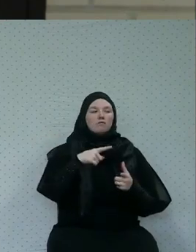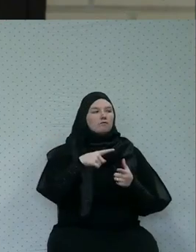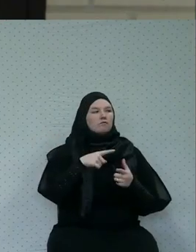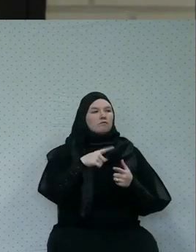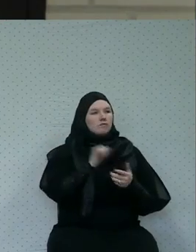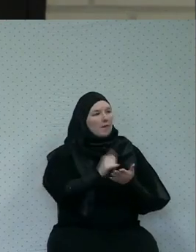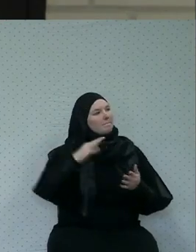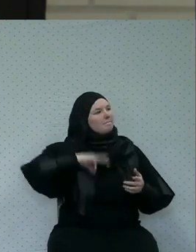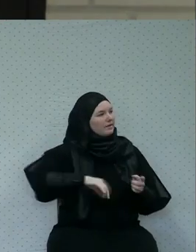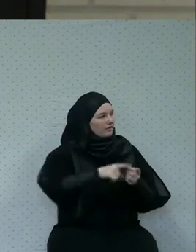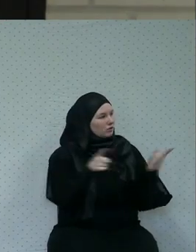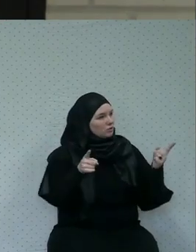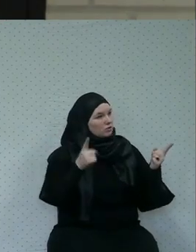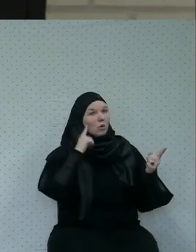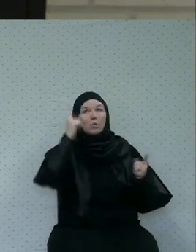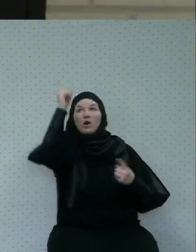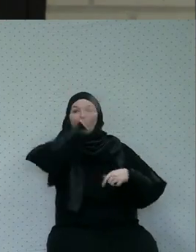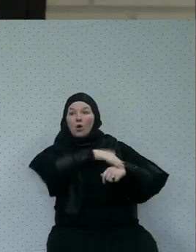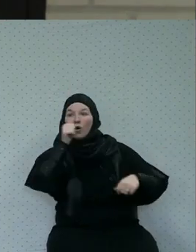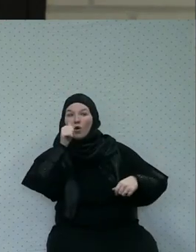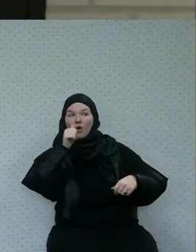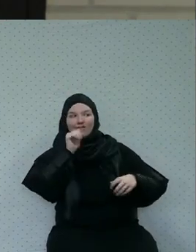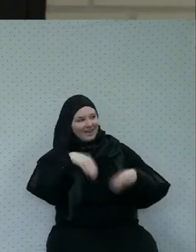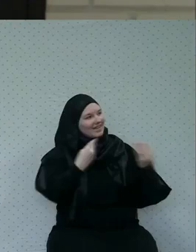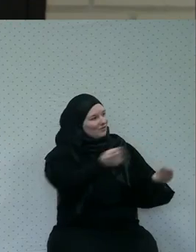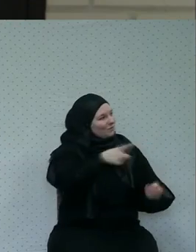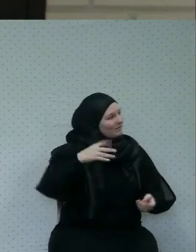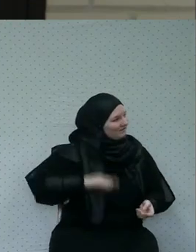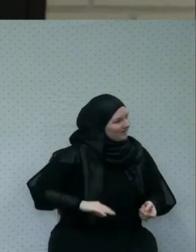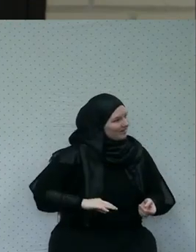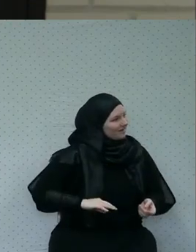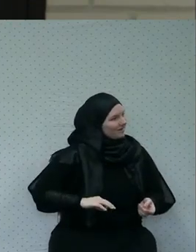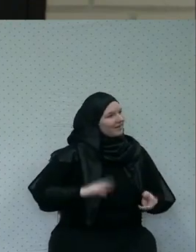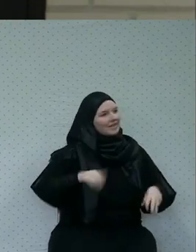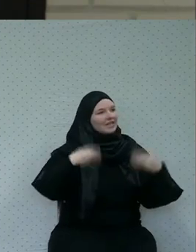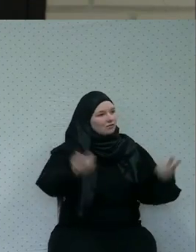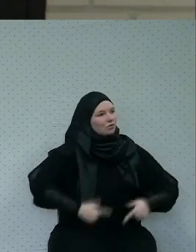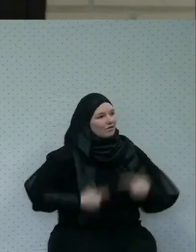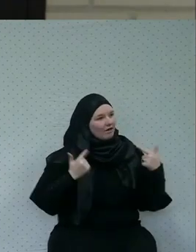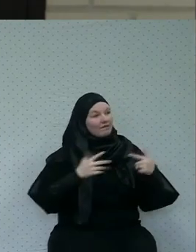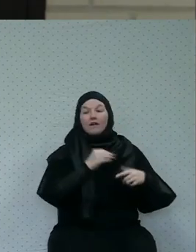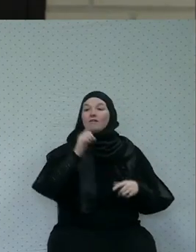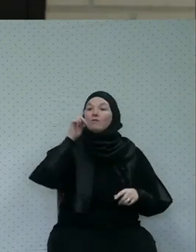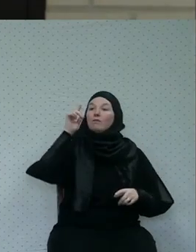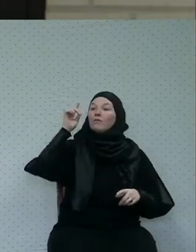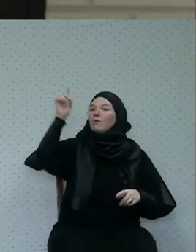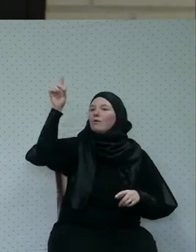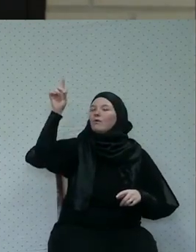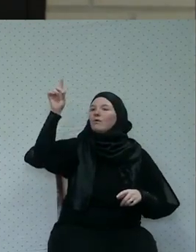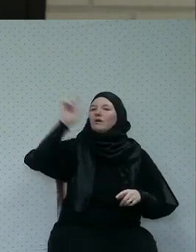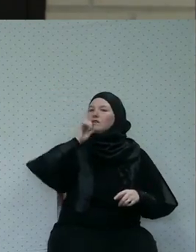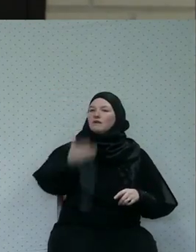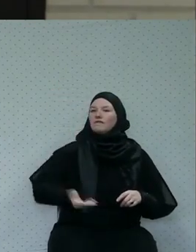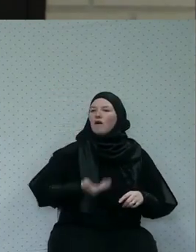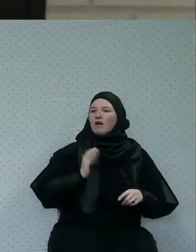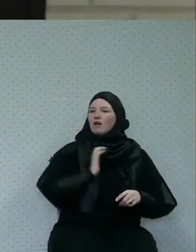which benefits you, which gives you life. Life. And Allah doesn't invite